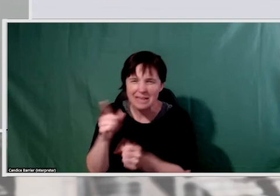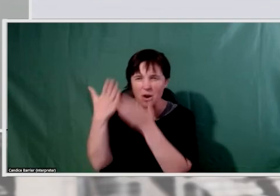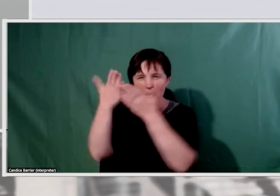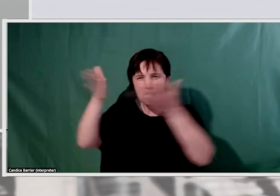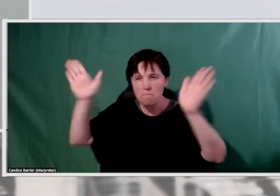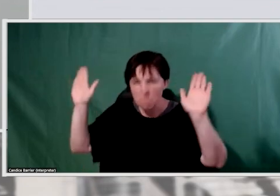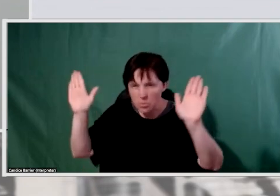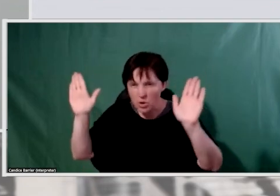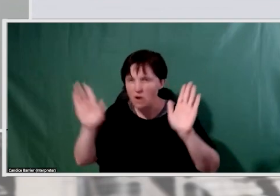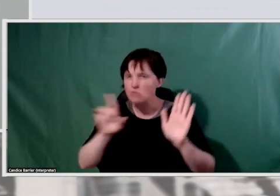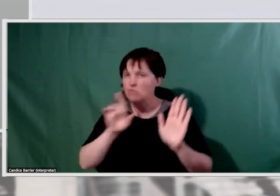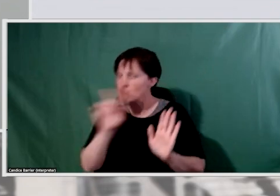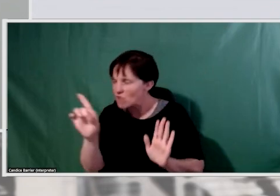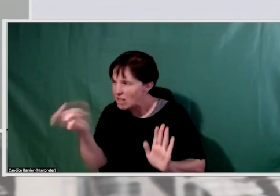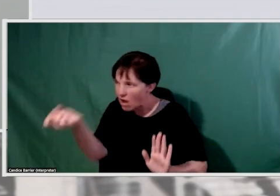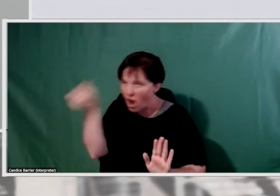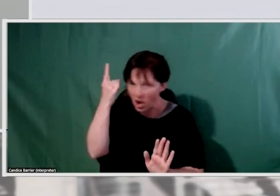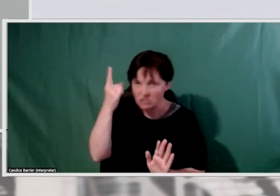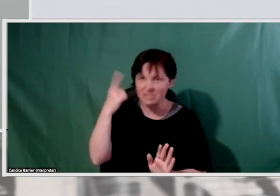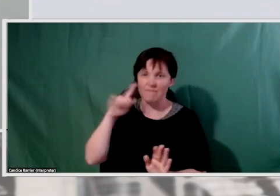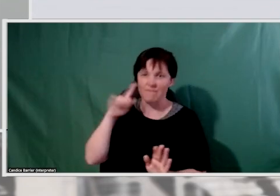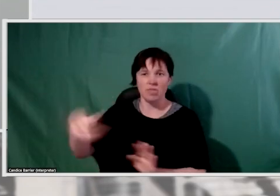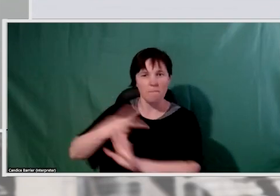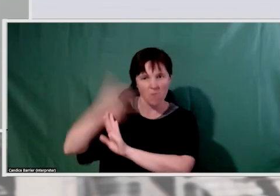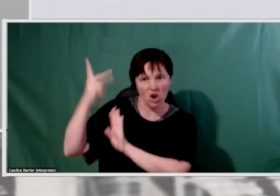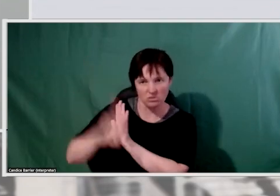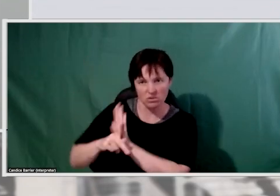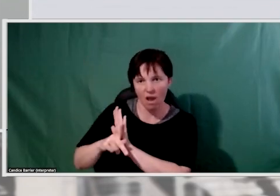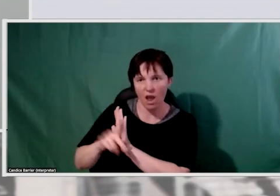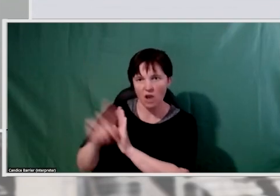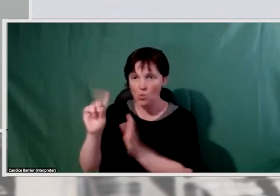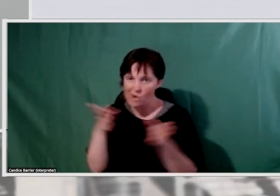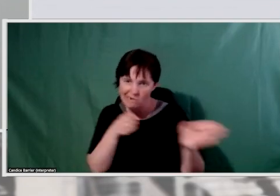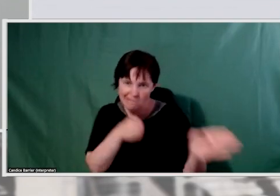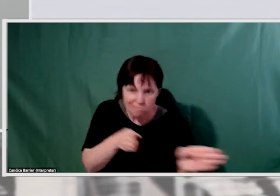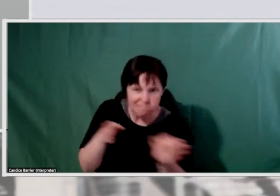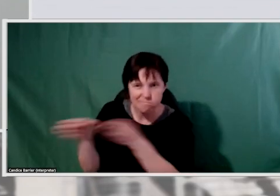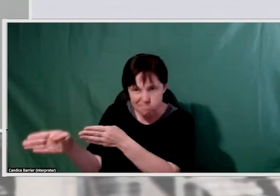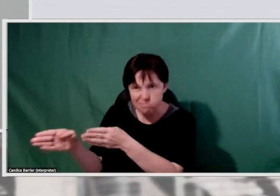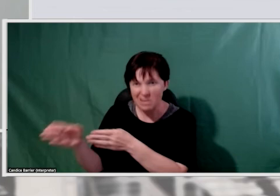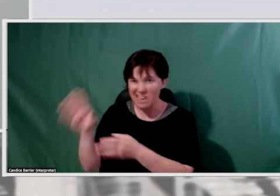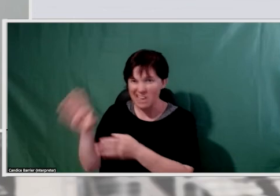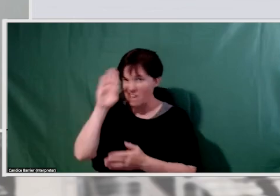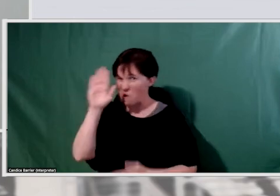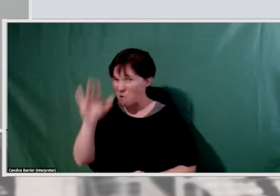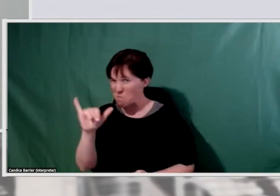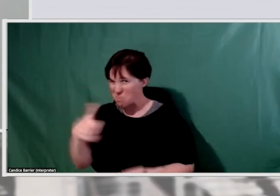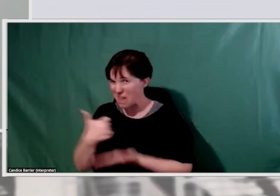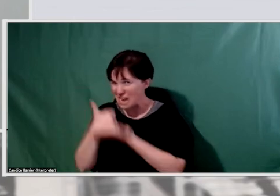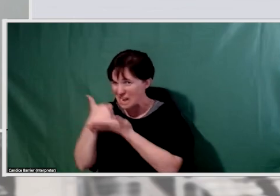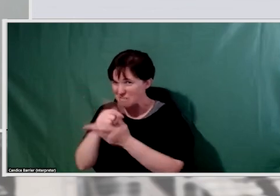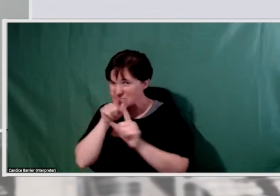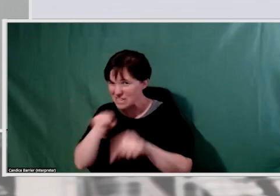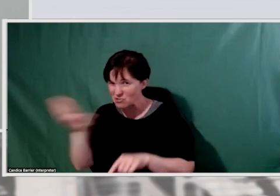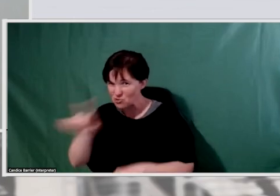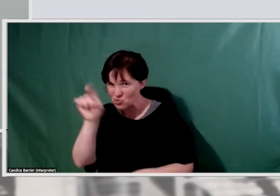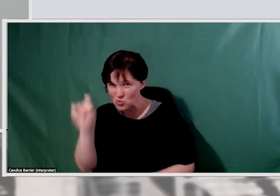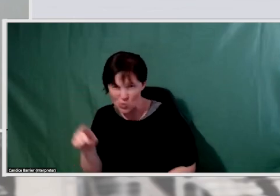of feedback in terms of that project. So I hope that helps answer your question a little bit